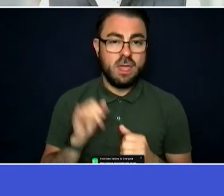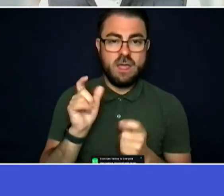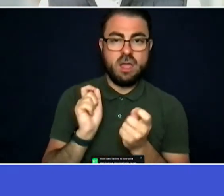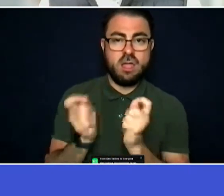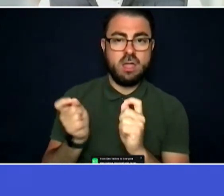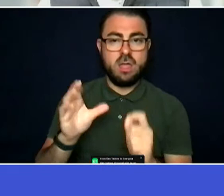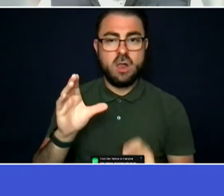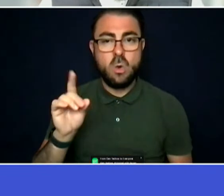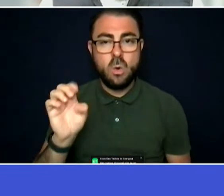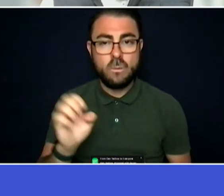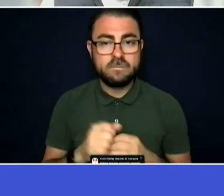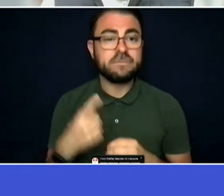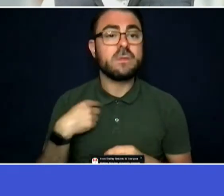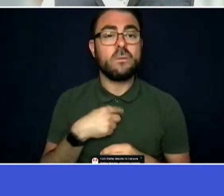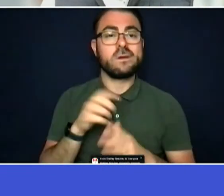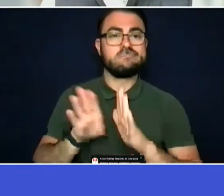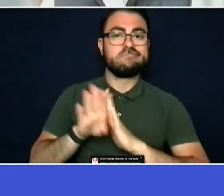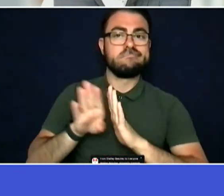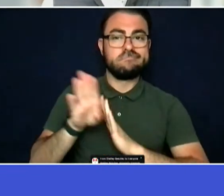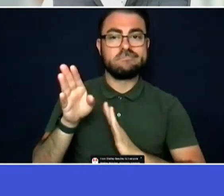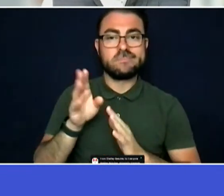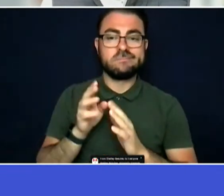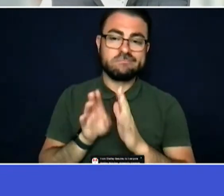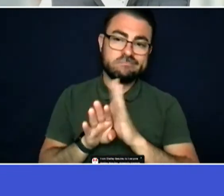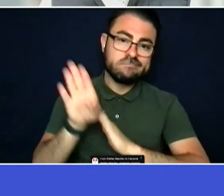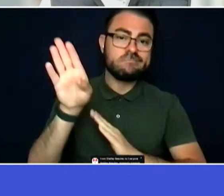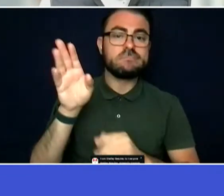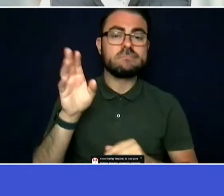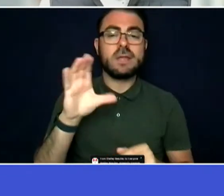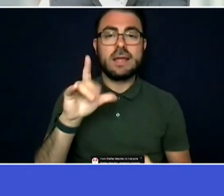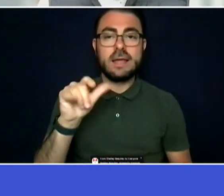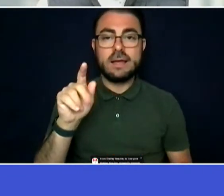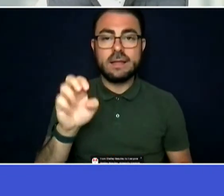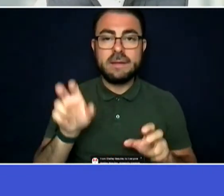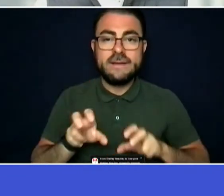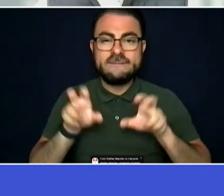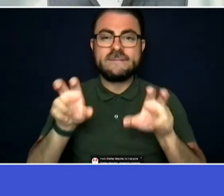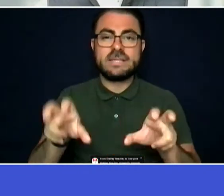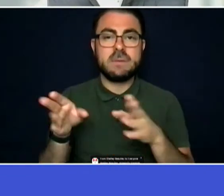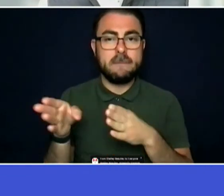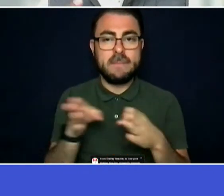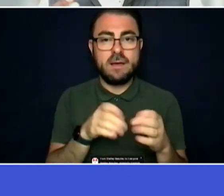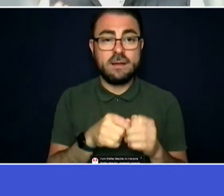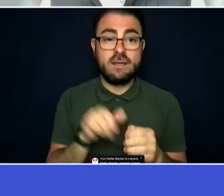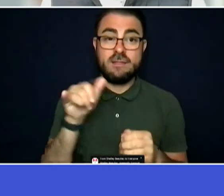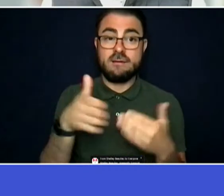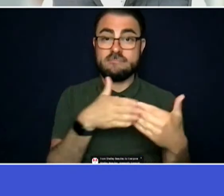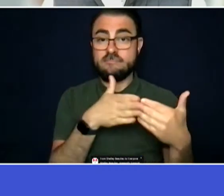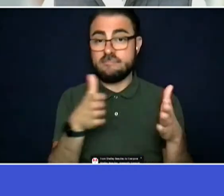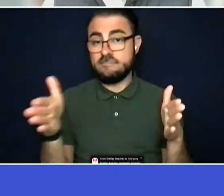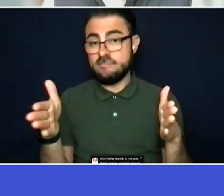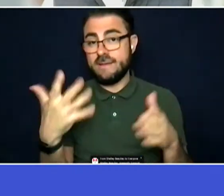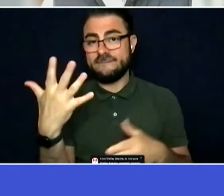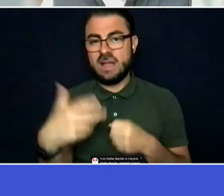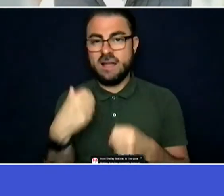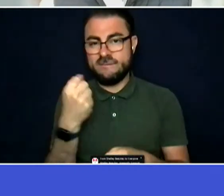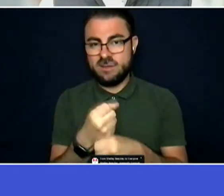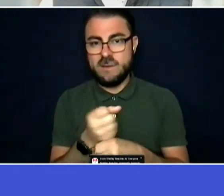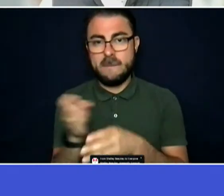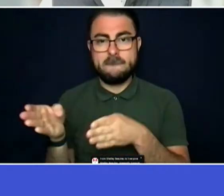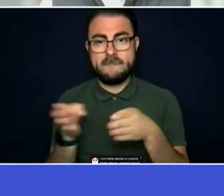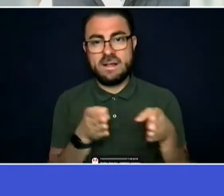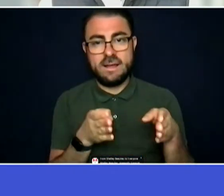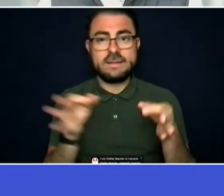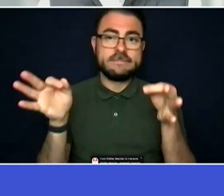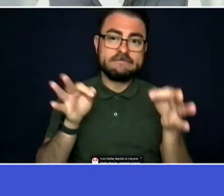directed us to develop the climate investment plan, which will serve as a 5-year roadmap that describes the kind of